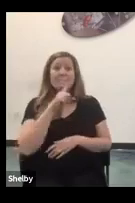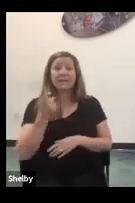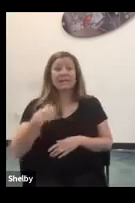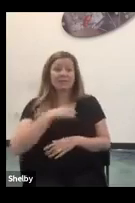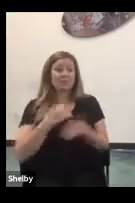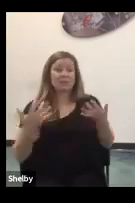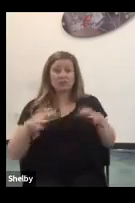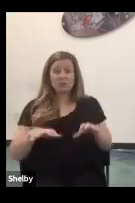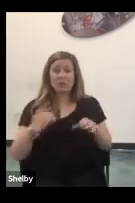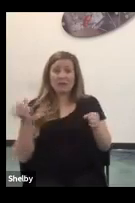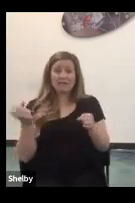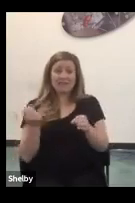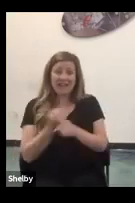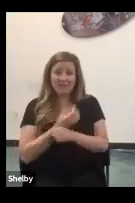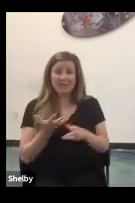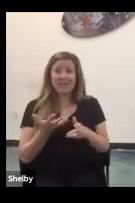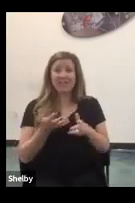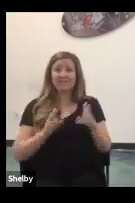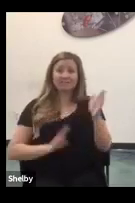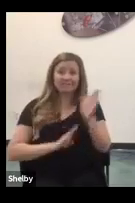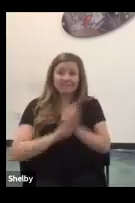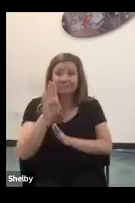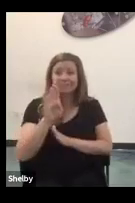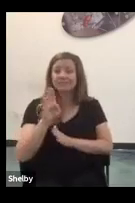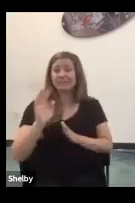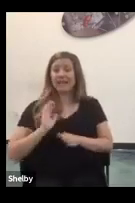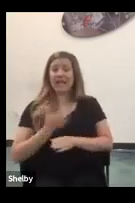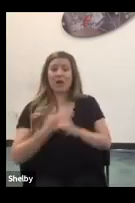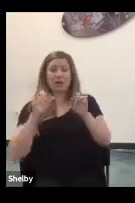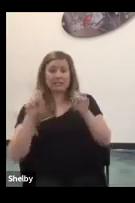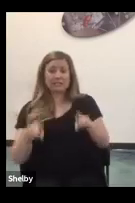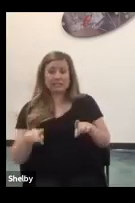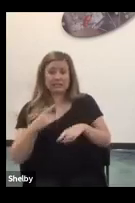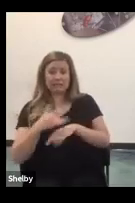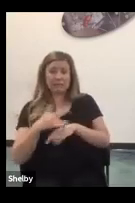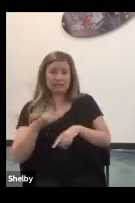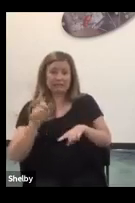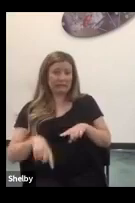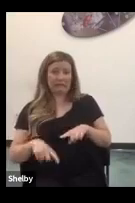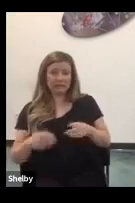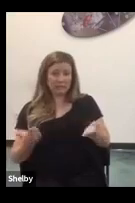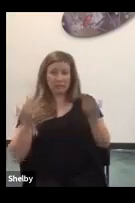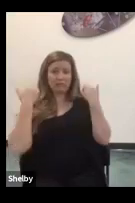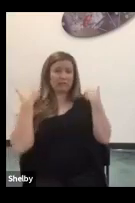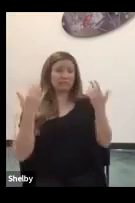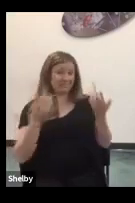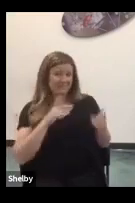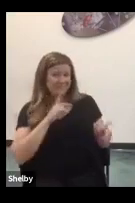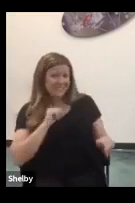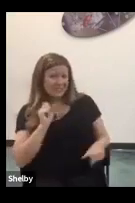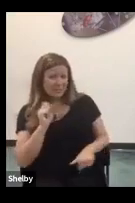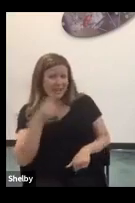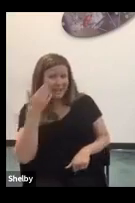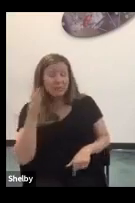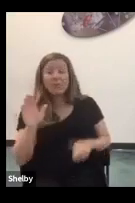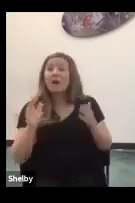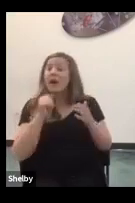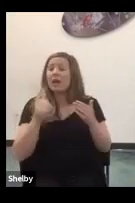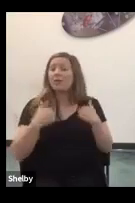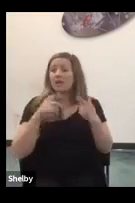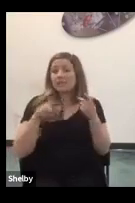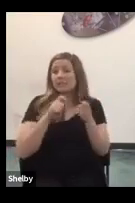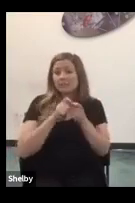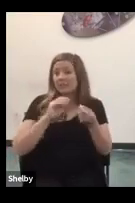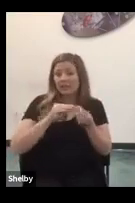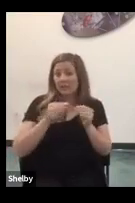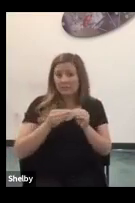surge that our testing capacity wouldn't be able to handle. I don't know if I answered your question though, Ashton. I don't have a specific number